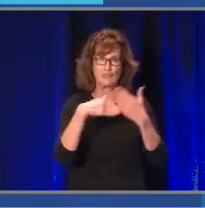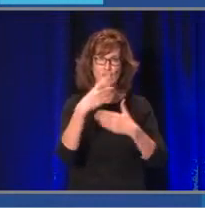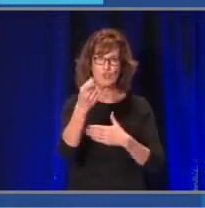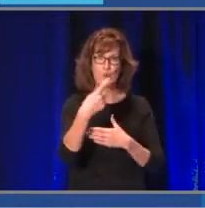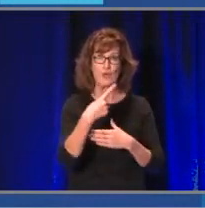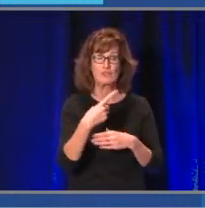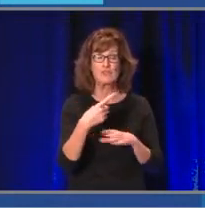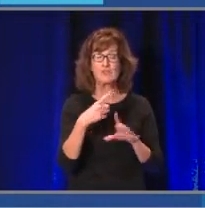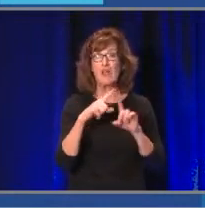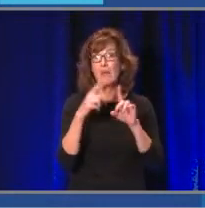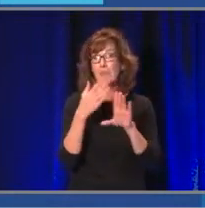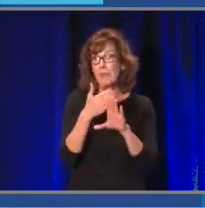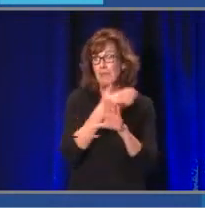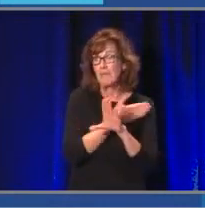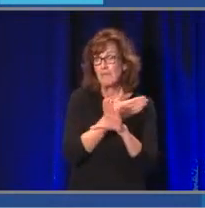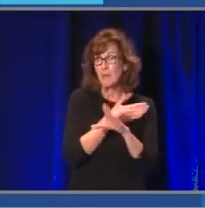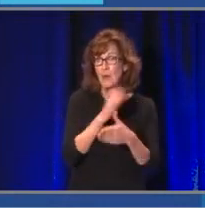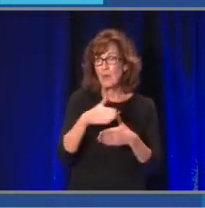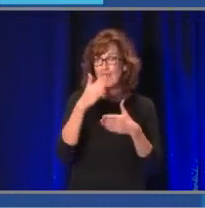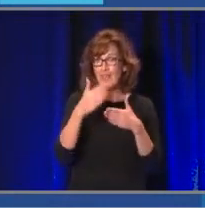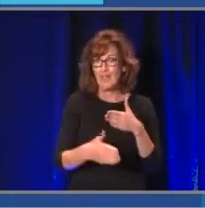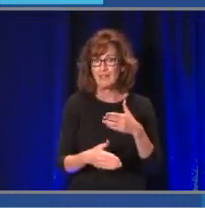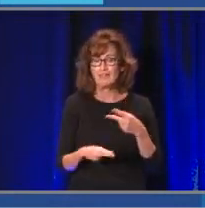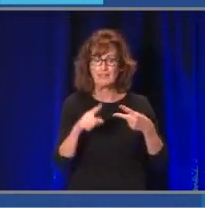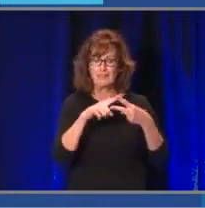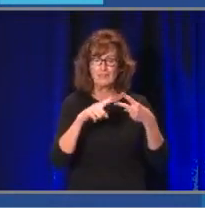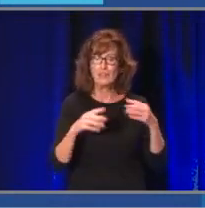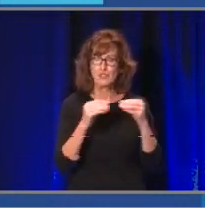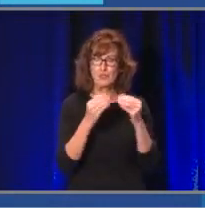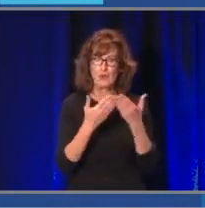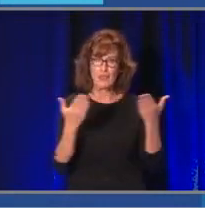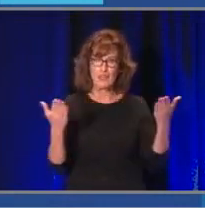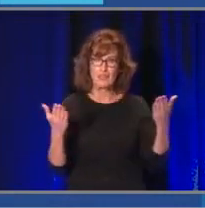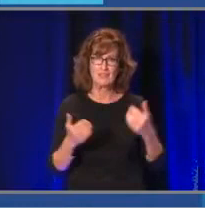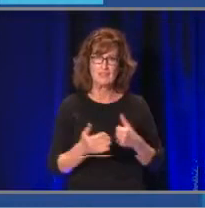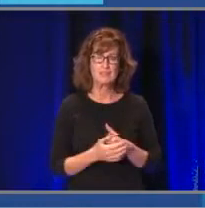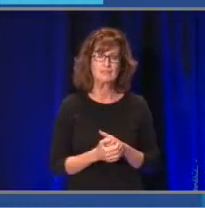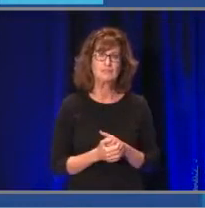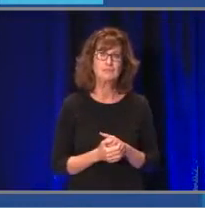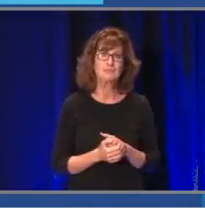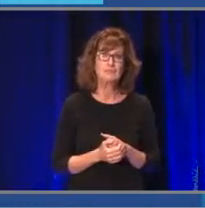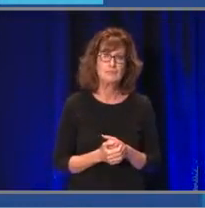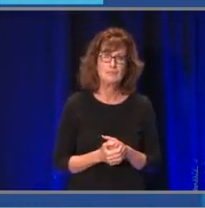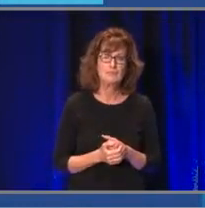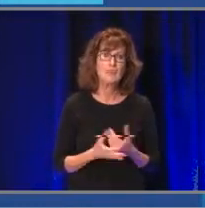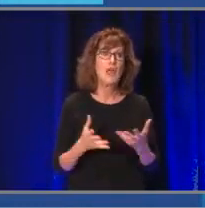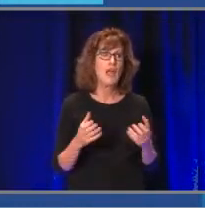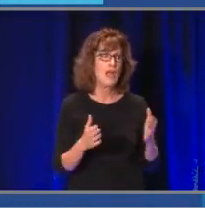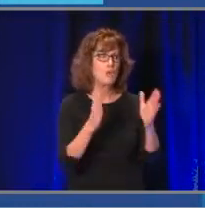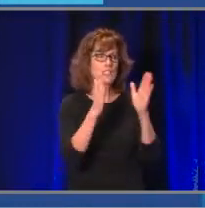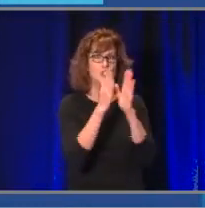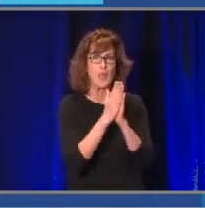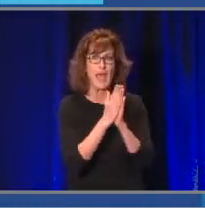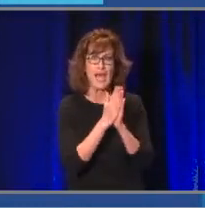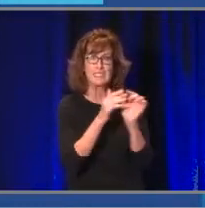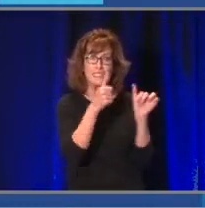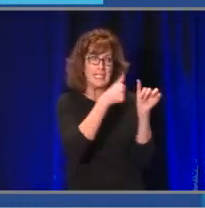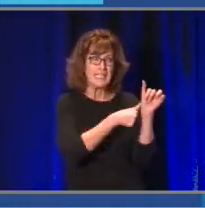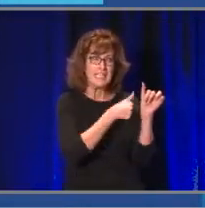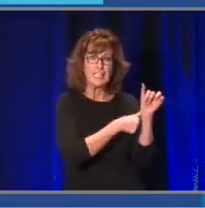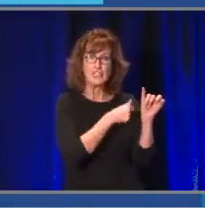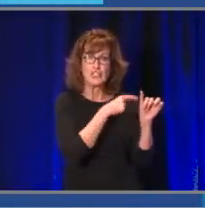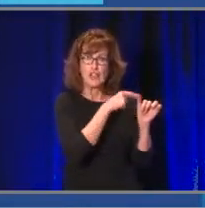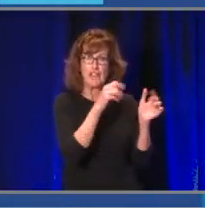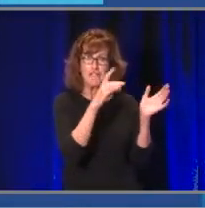stop, I want to just do two more things. I was kind of bringing around the horn a little bit, and I want to ask each of my partners